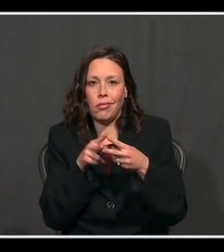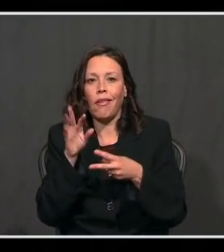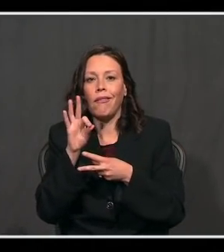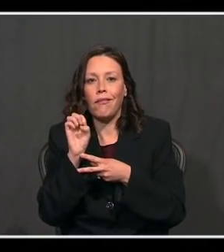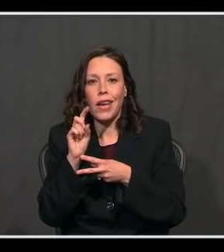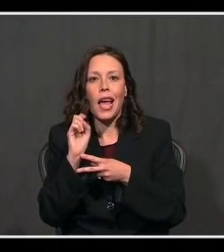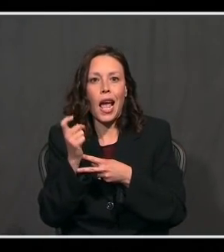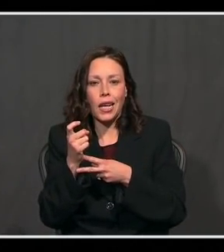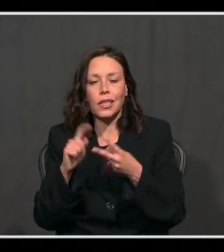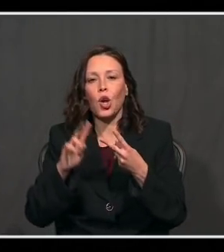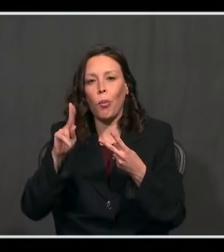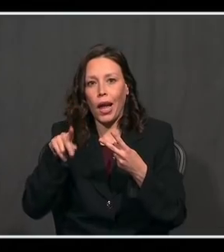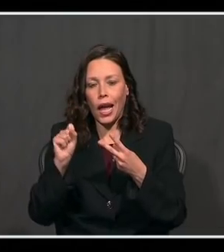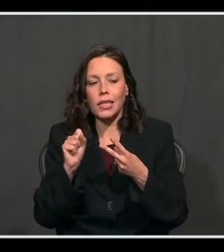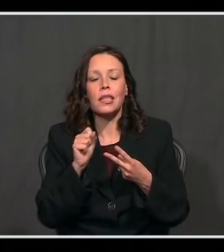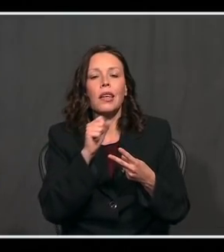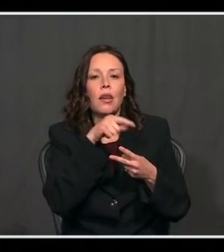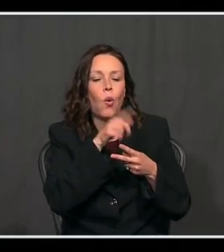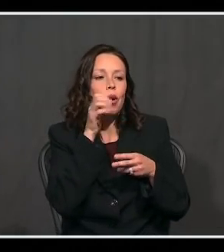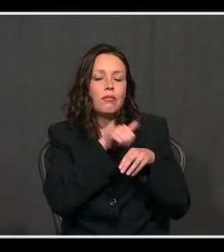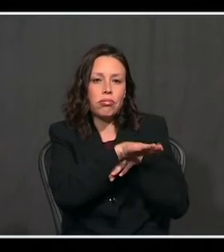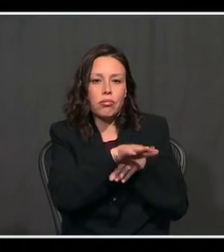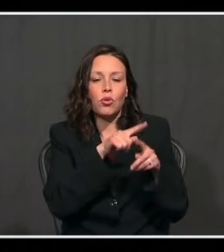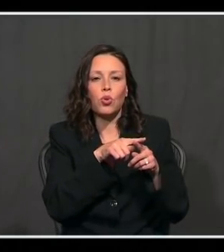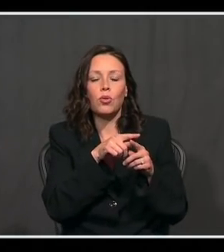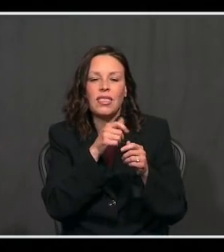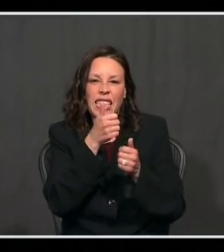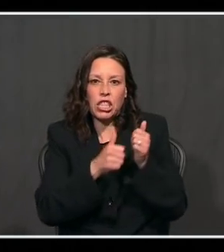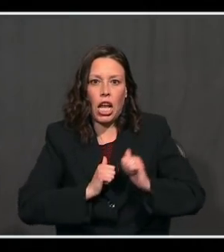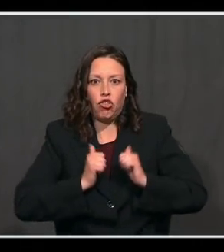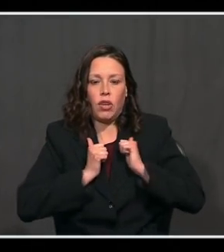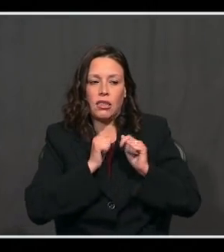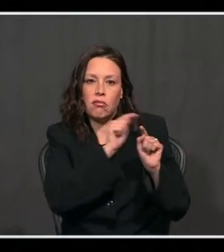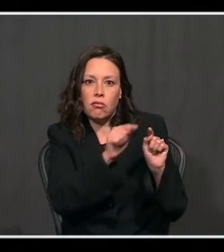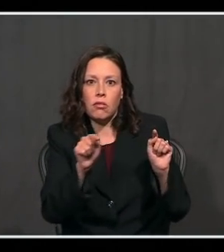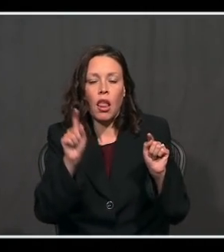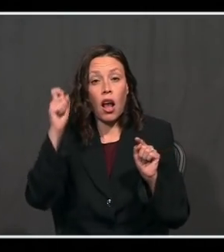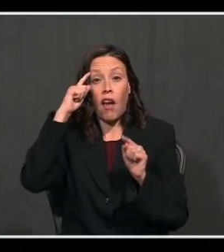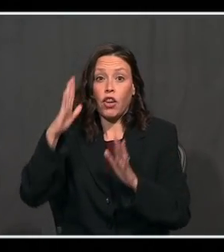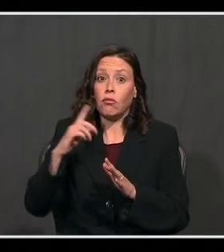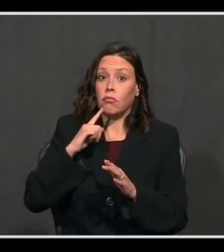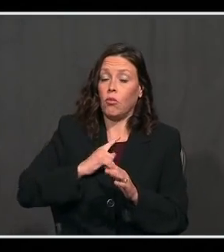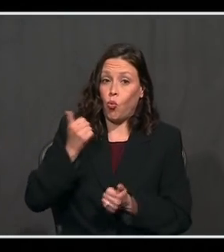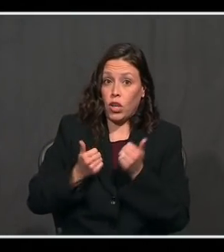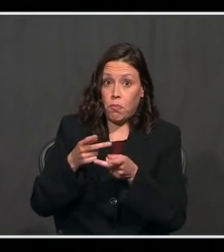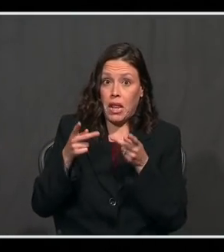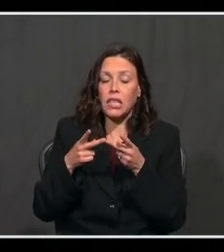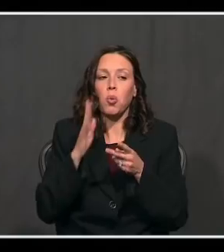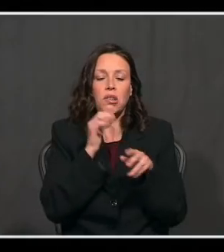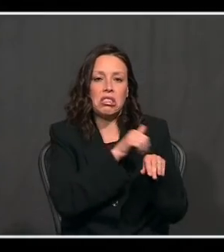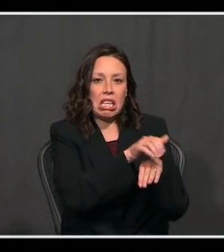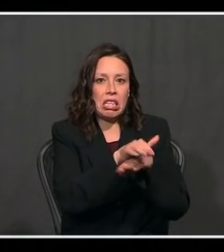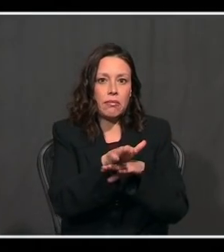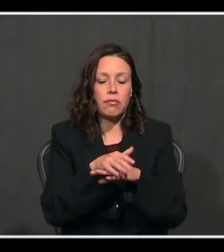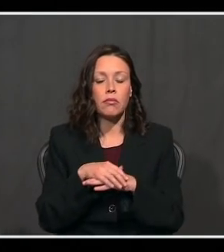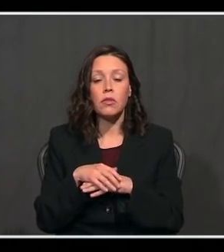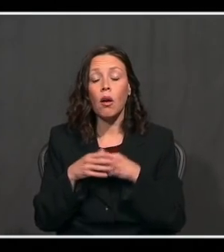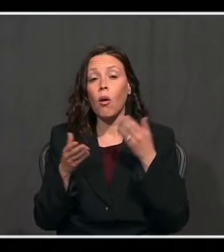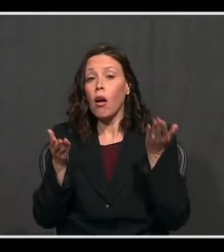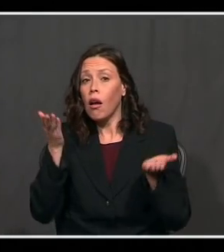down to the final administration sites as directed by the governors. At the end of the day, whether it's Pfizer